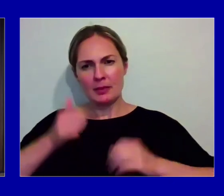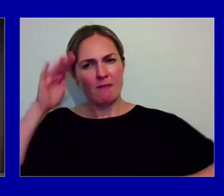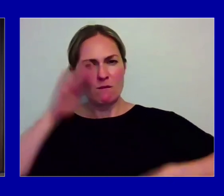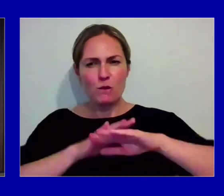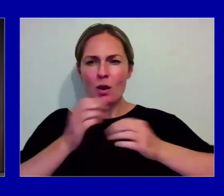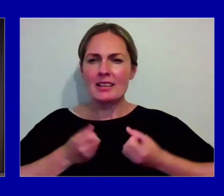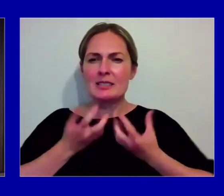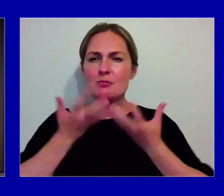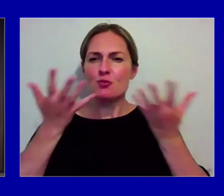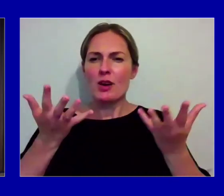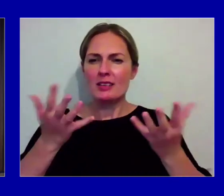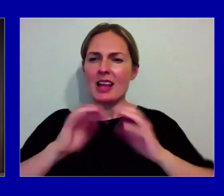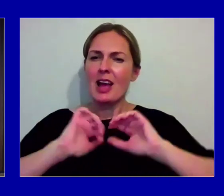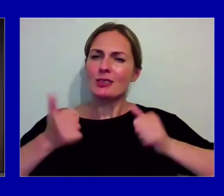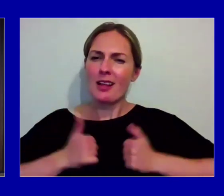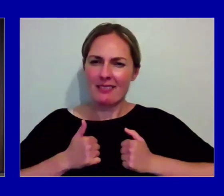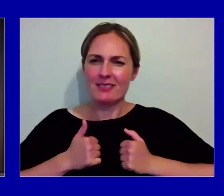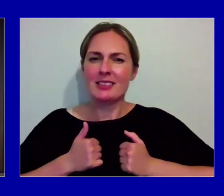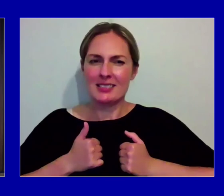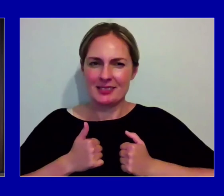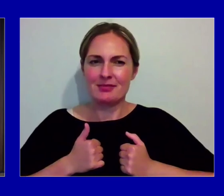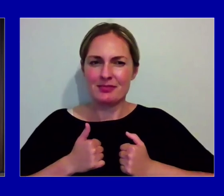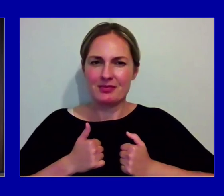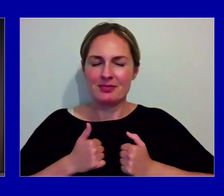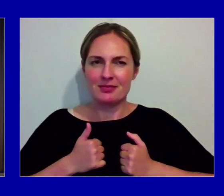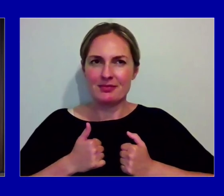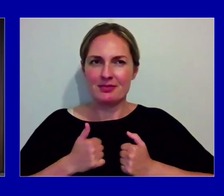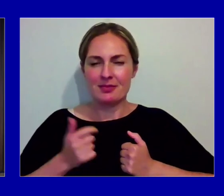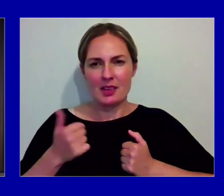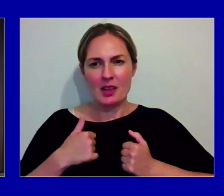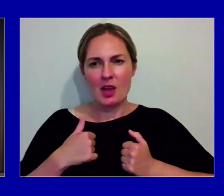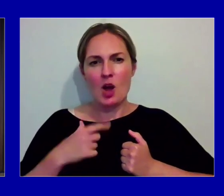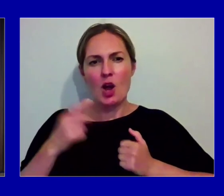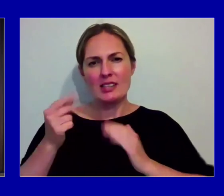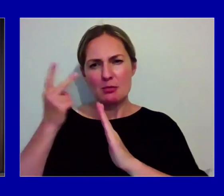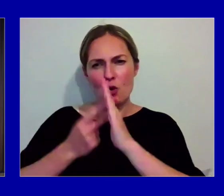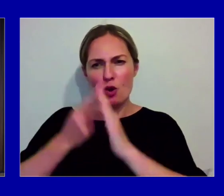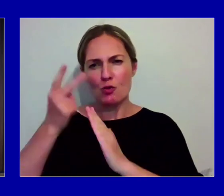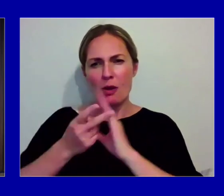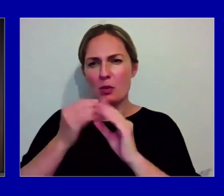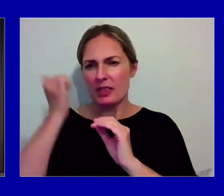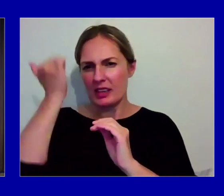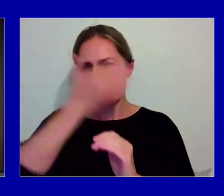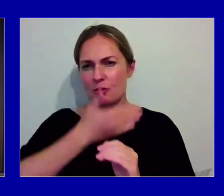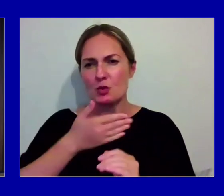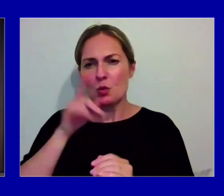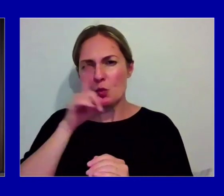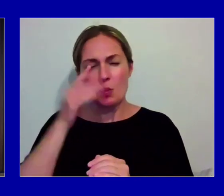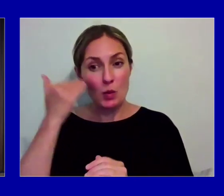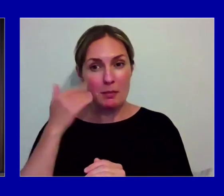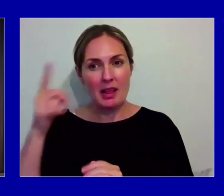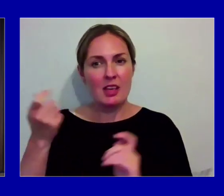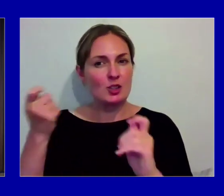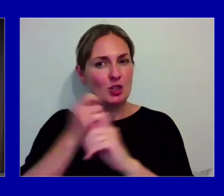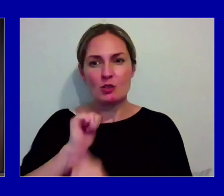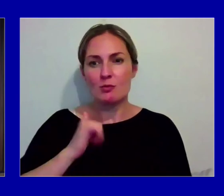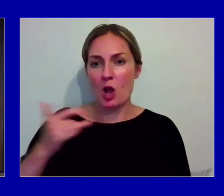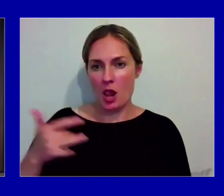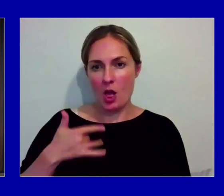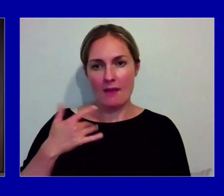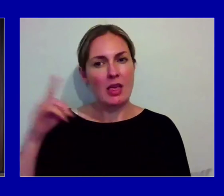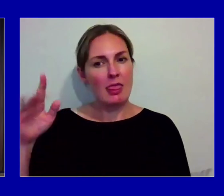met. And, uh, walking away from that leadership program, they changed my life. Um, and they always said, uh, stand in your